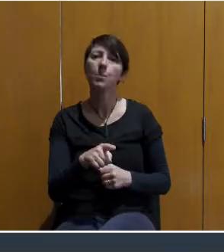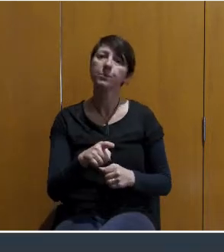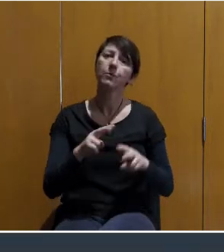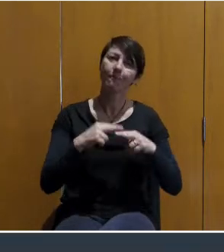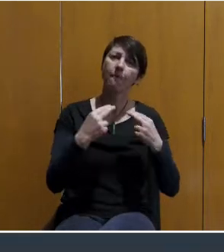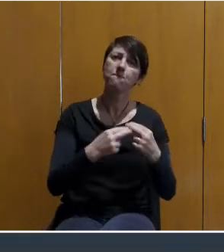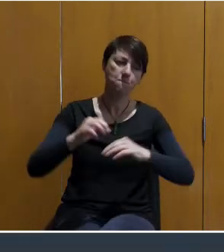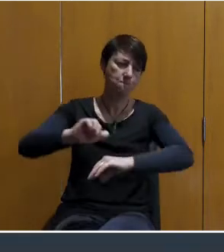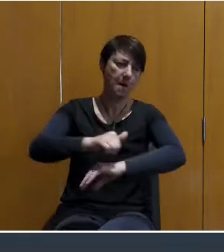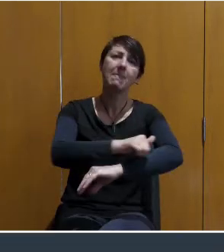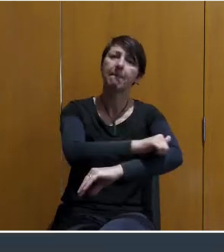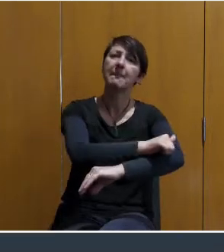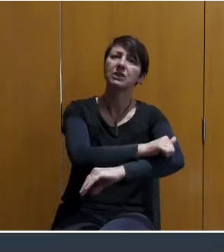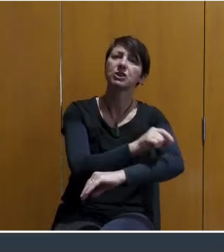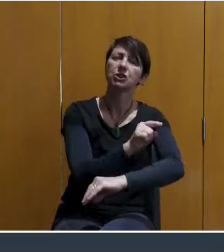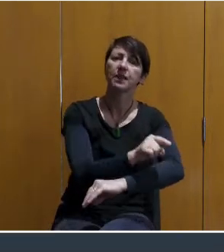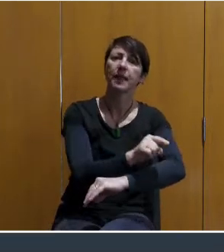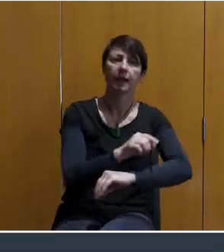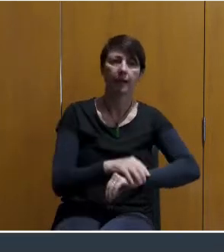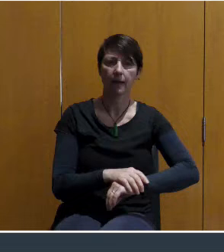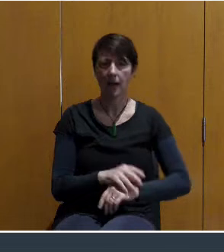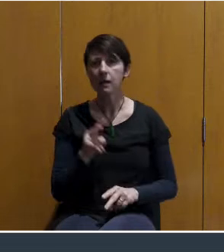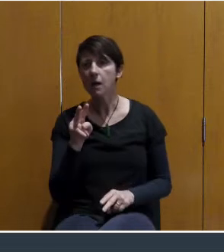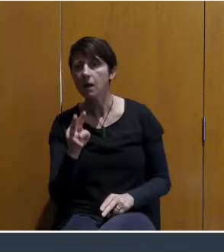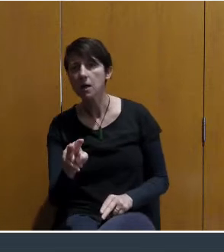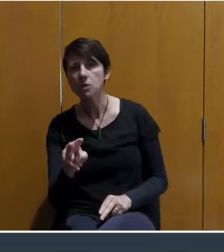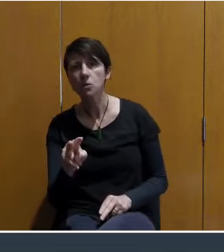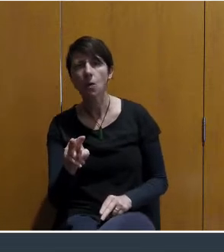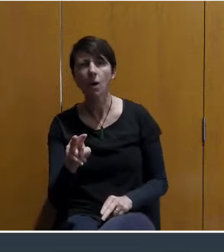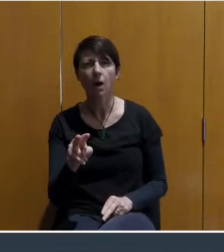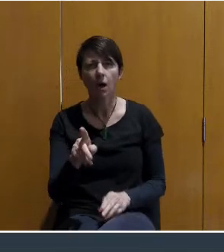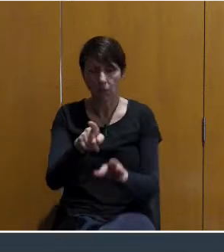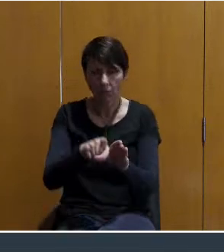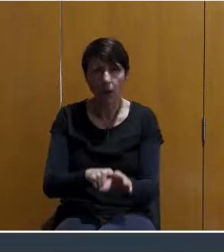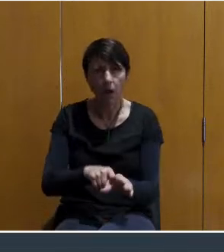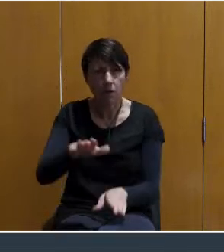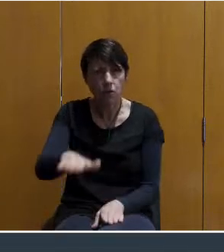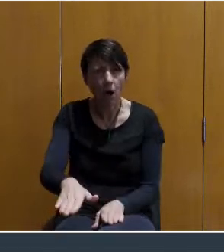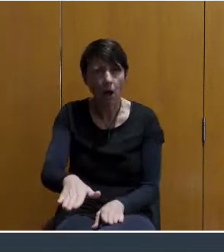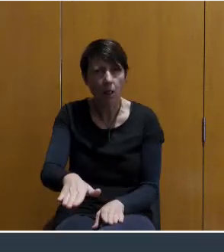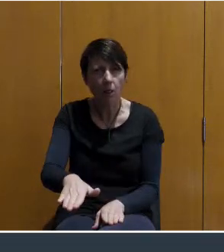was a young child trying to control a dog